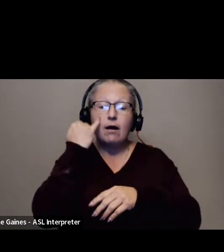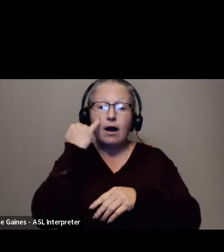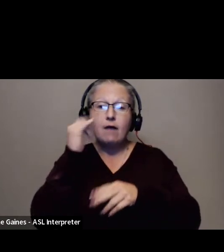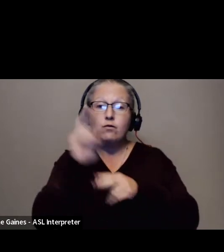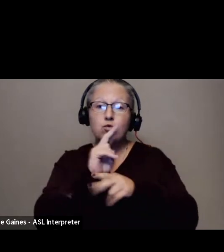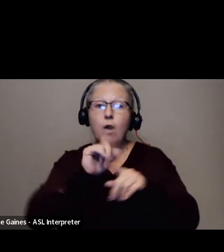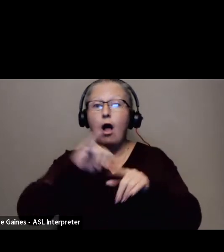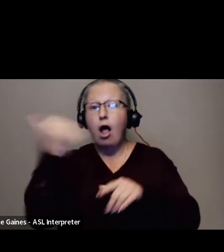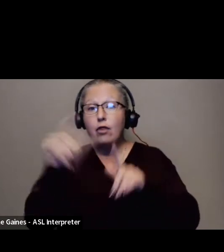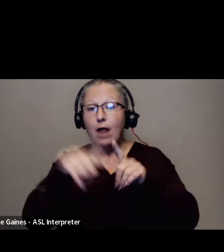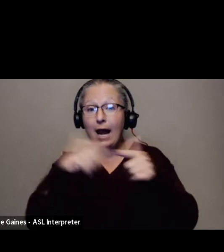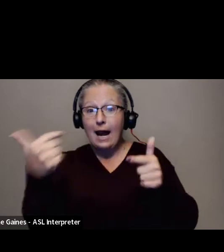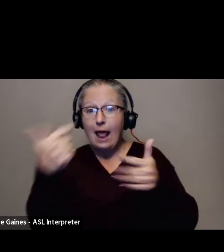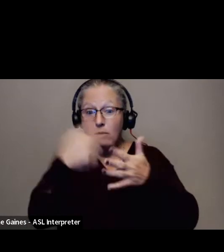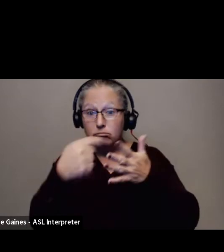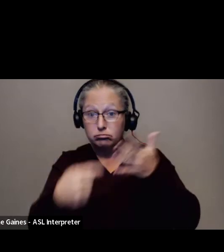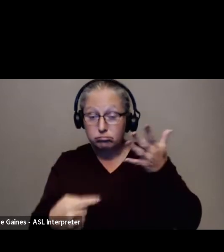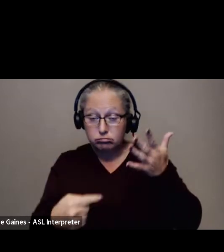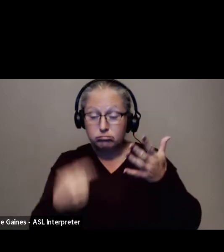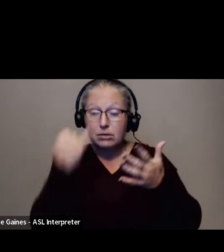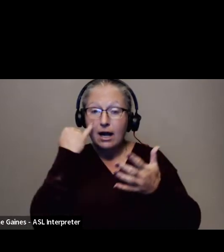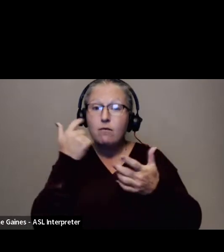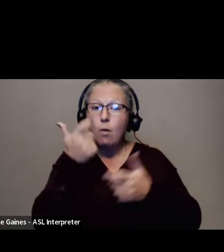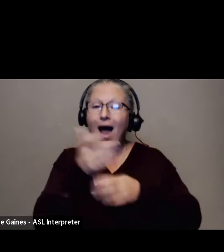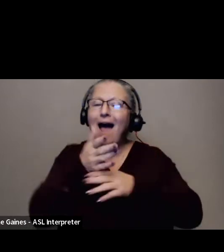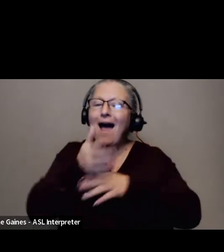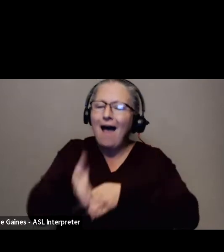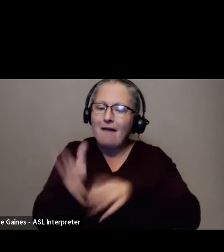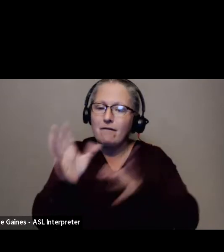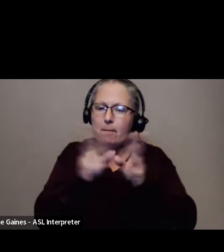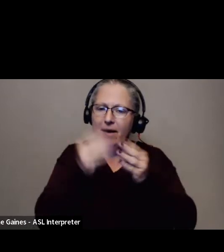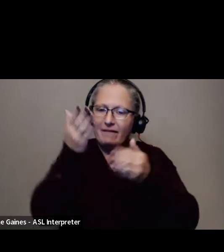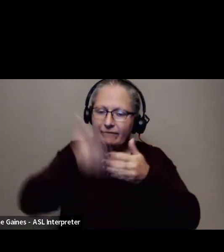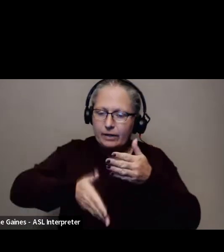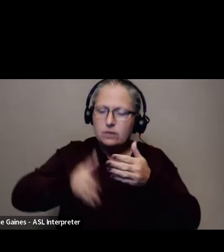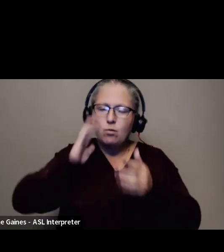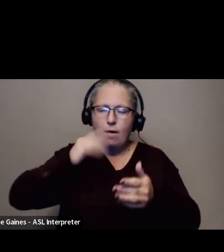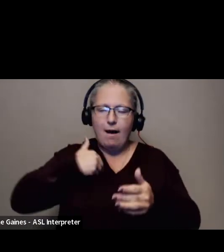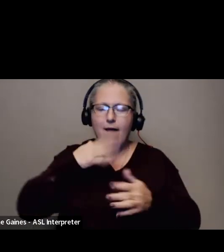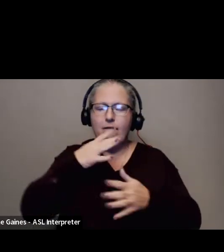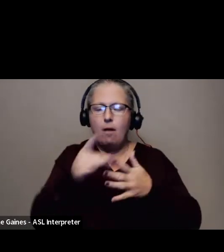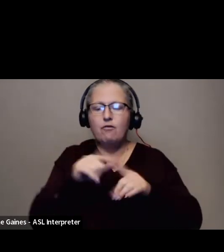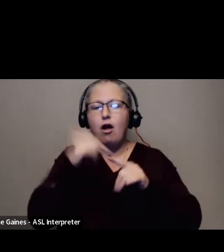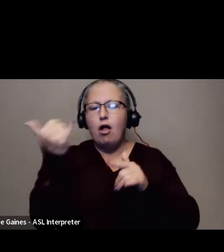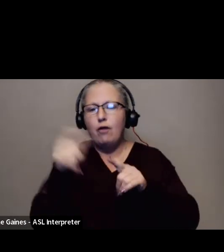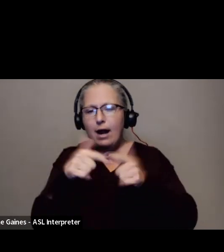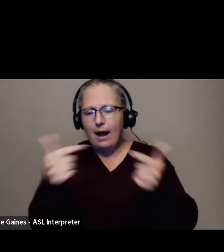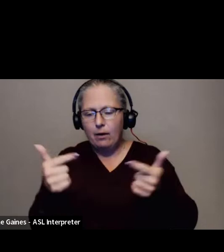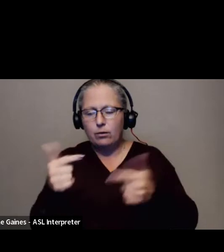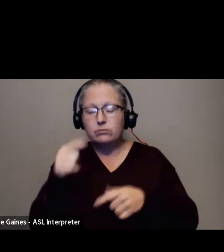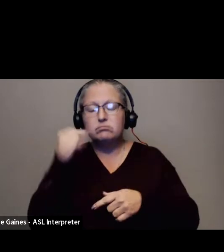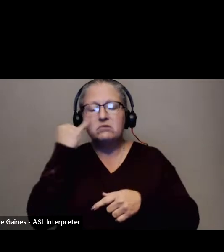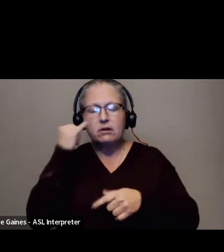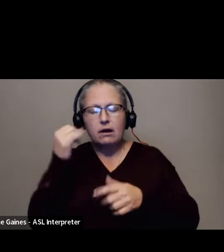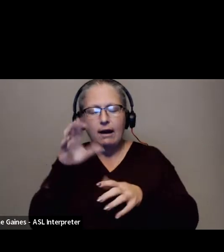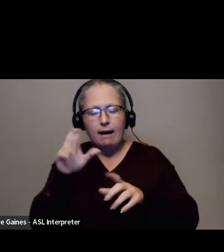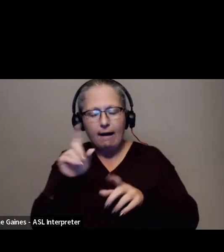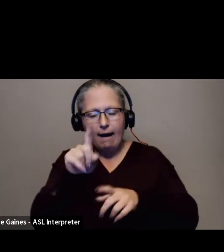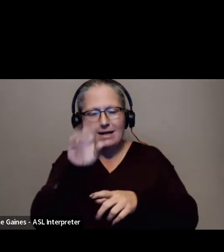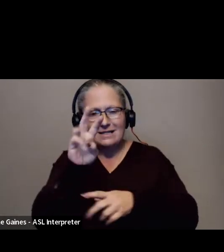in a variety of other languages if you choose to watch this after the meeting has ended. Viewers may request additional accommodations by